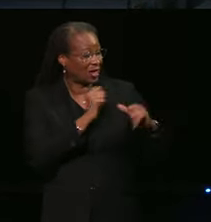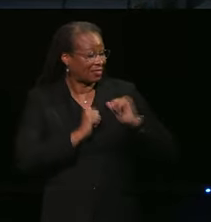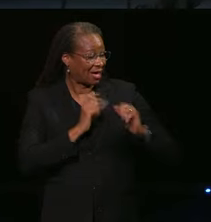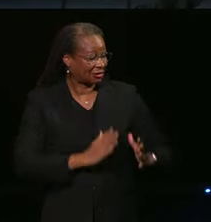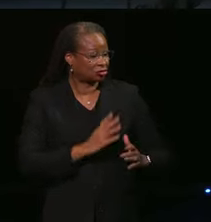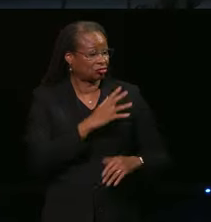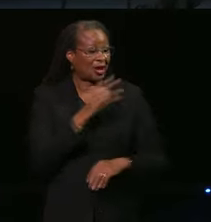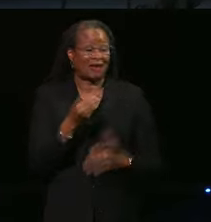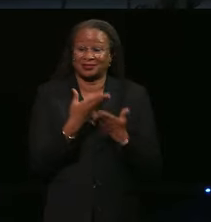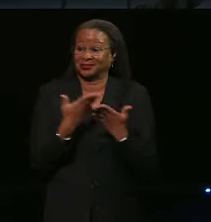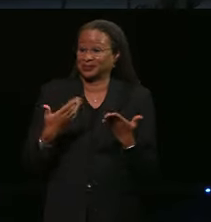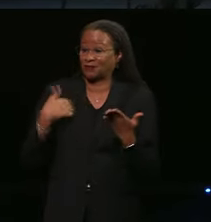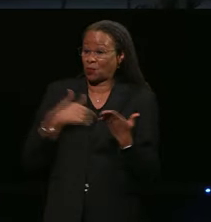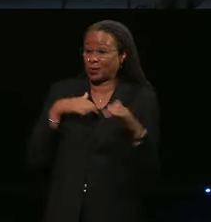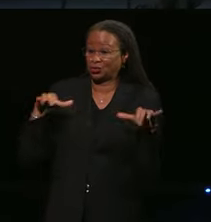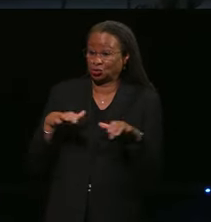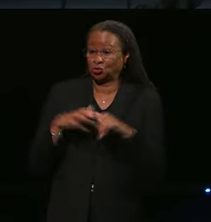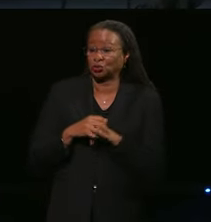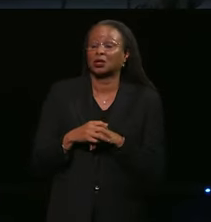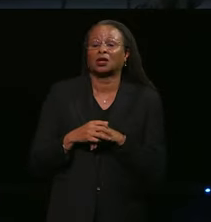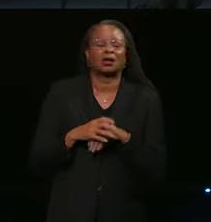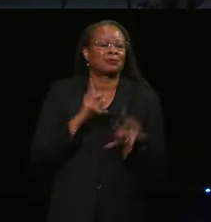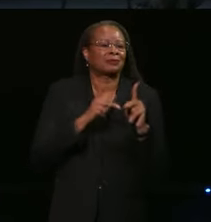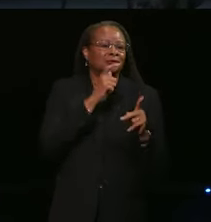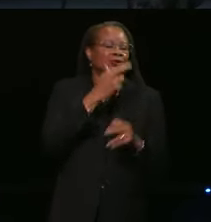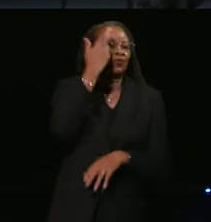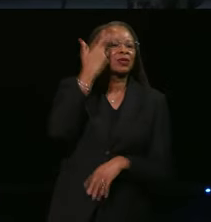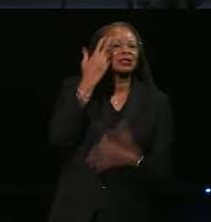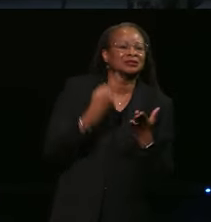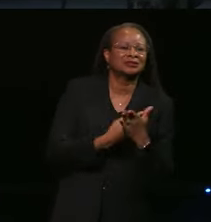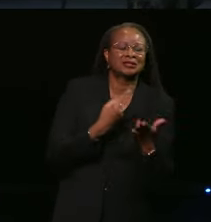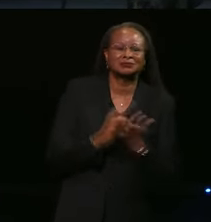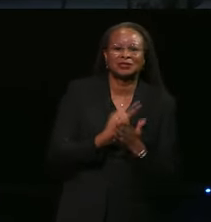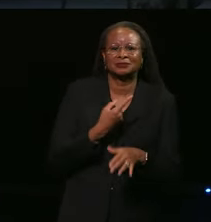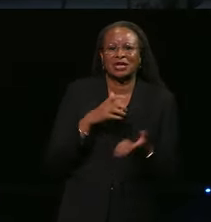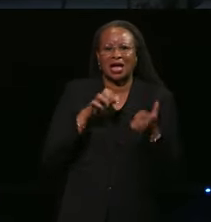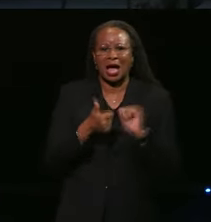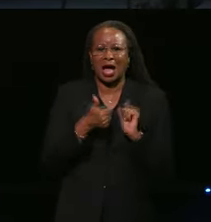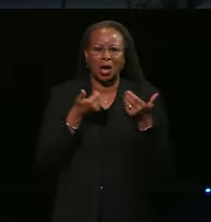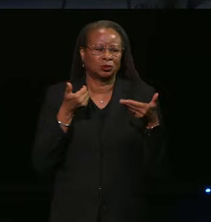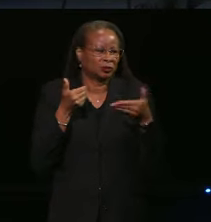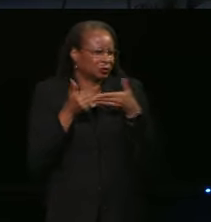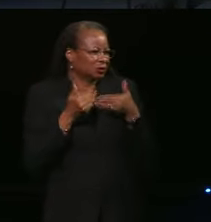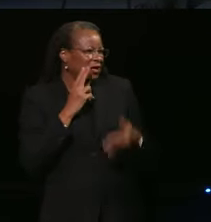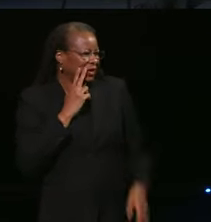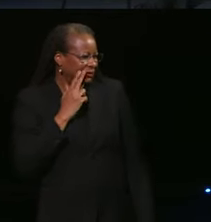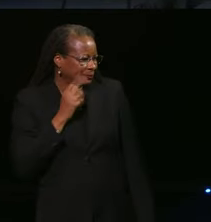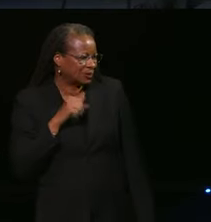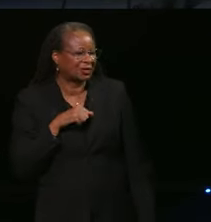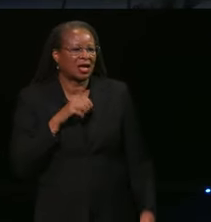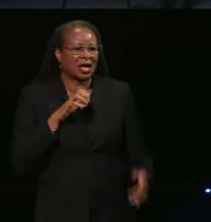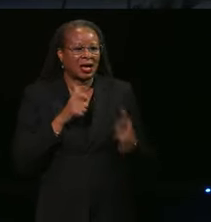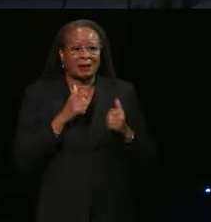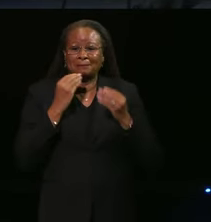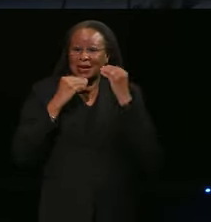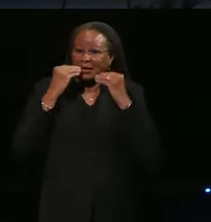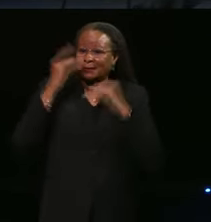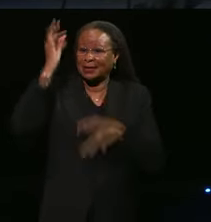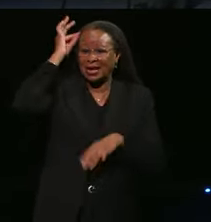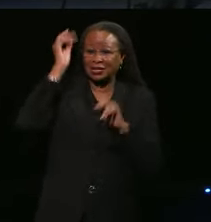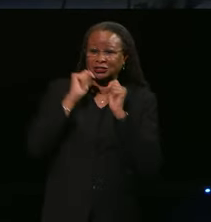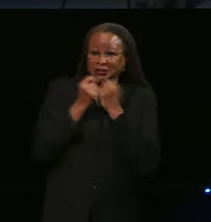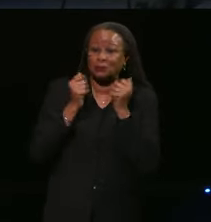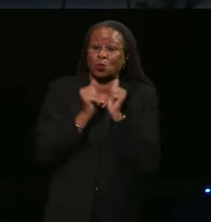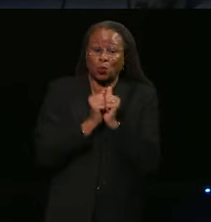the stuff that we do, and, you know, that it's, people don't realize sometimes how intimate, you know, the makeup and hair teams are with